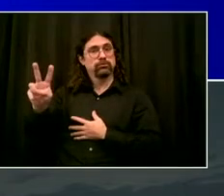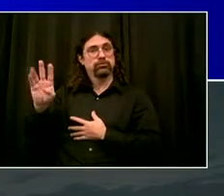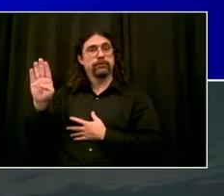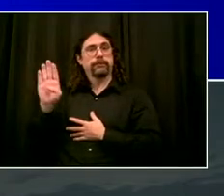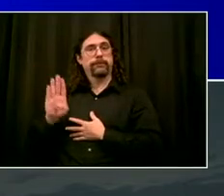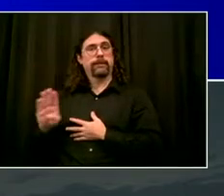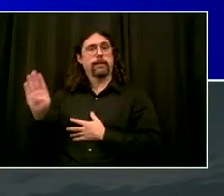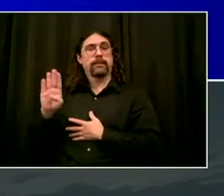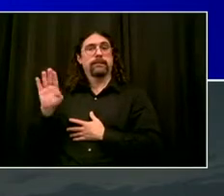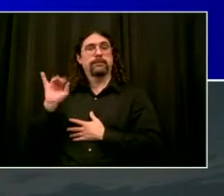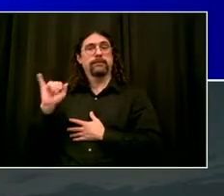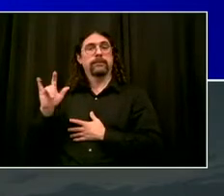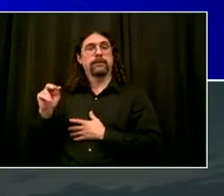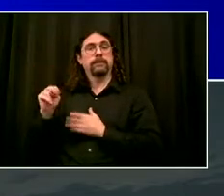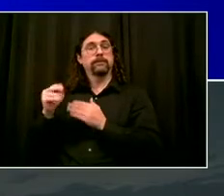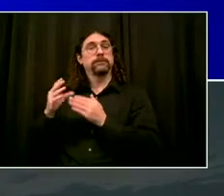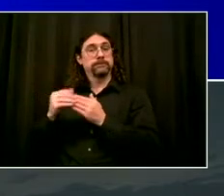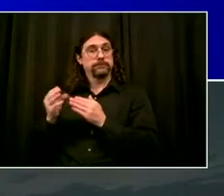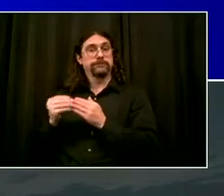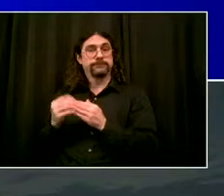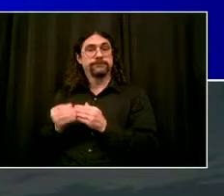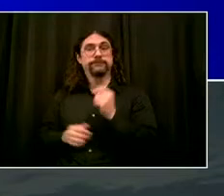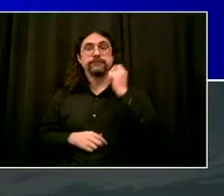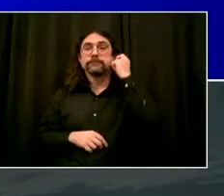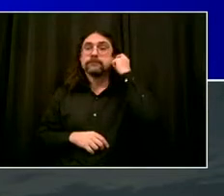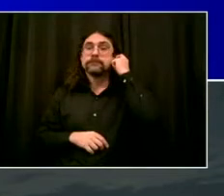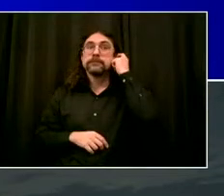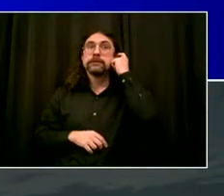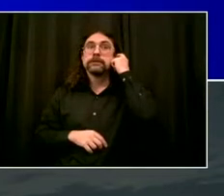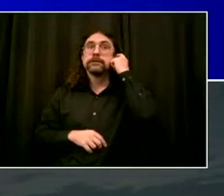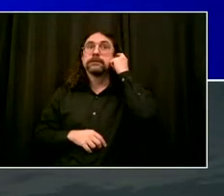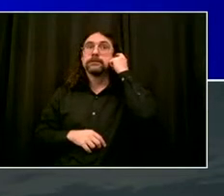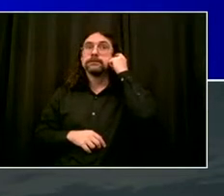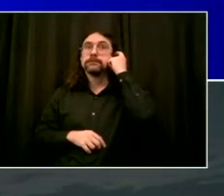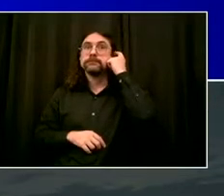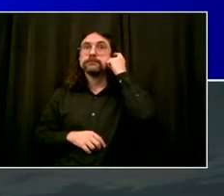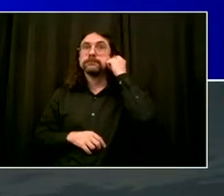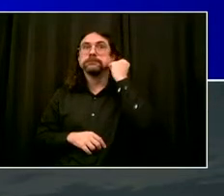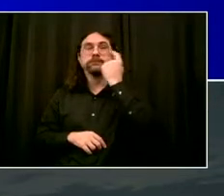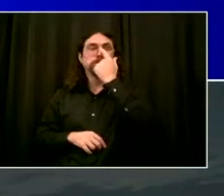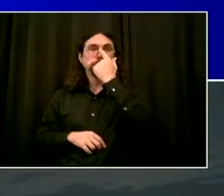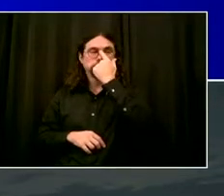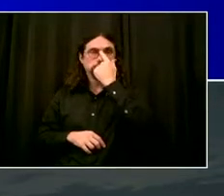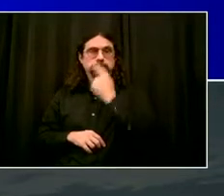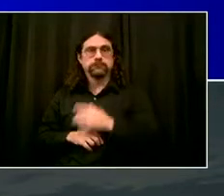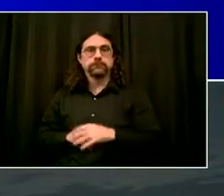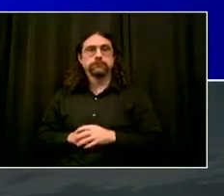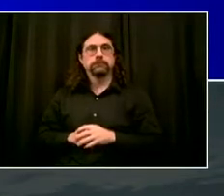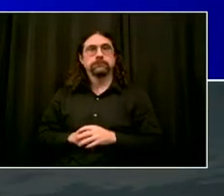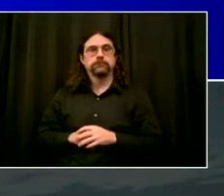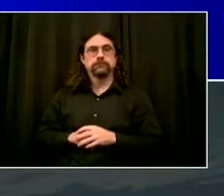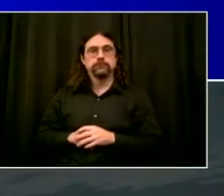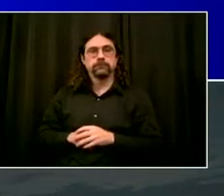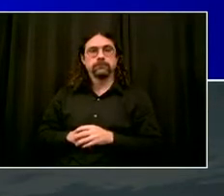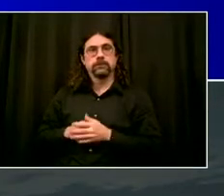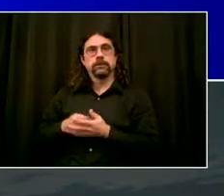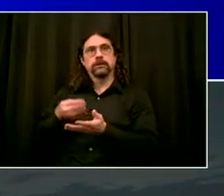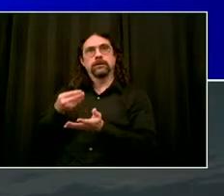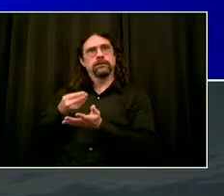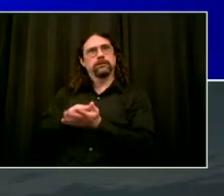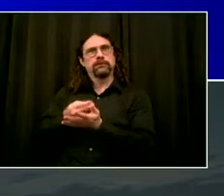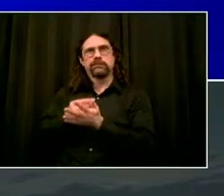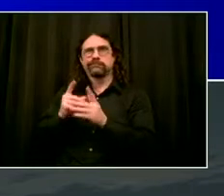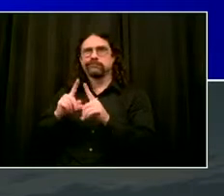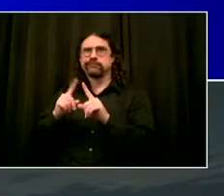well but also the direct grants that came to the city through a stimulus and of course FEMA Aid which has been absolutely